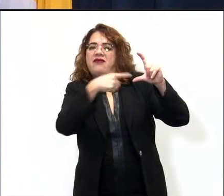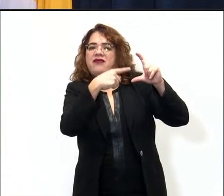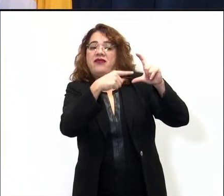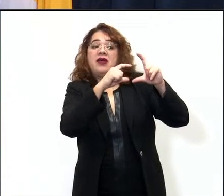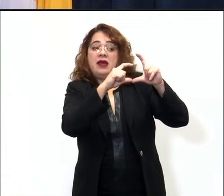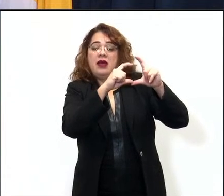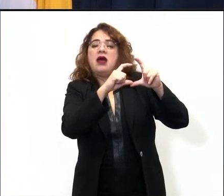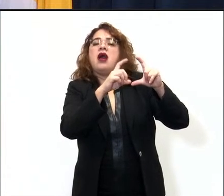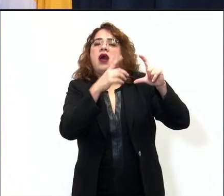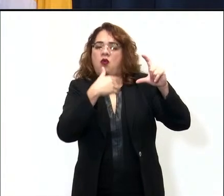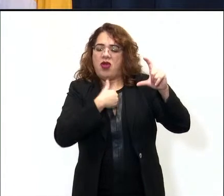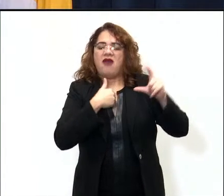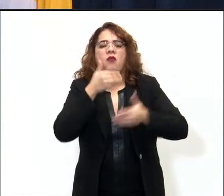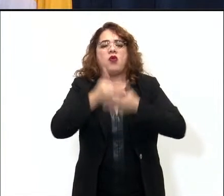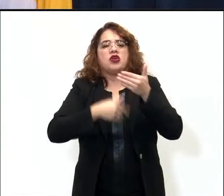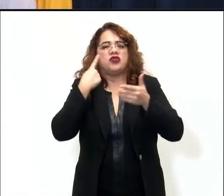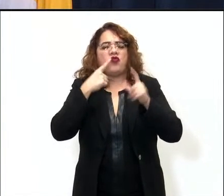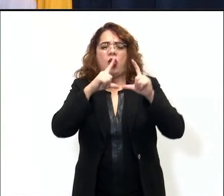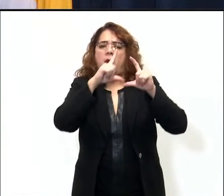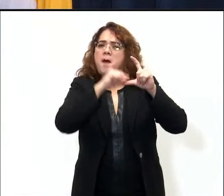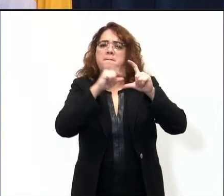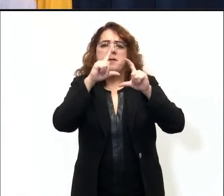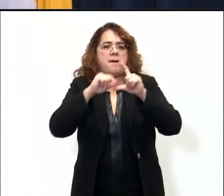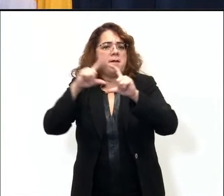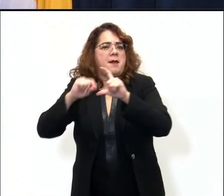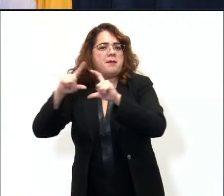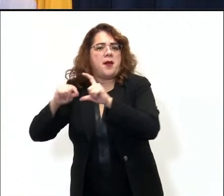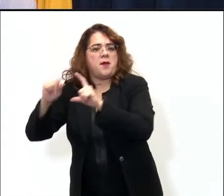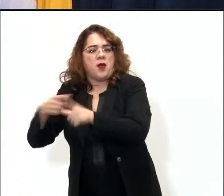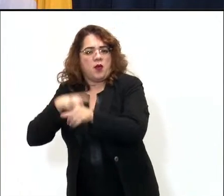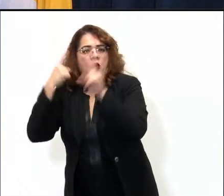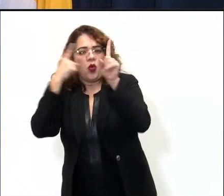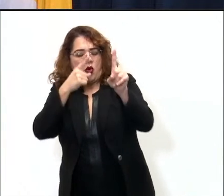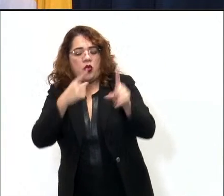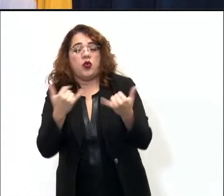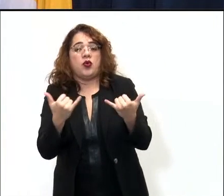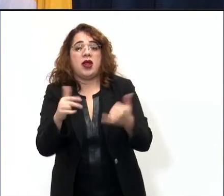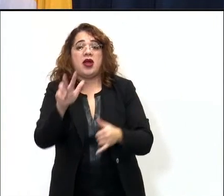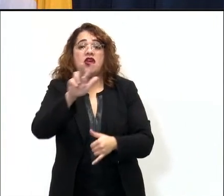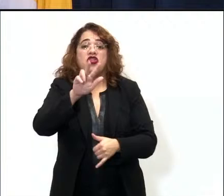also wanted to share a little bit about the cases and where we are. So right now we have